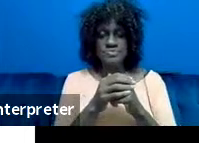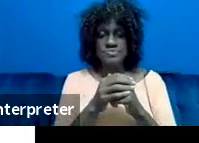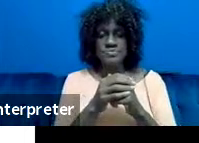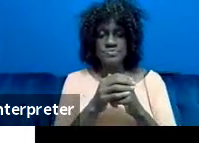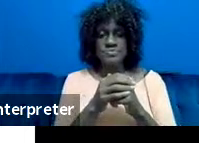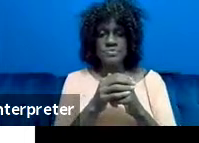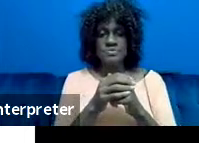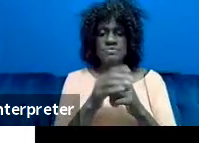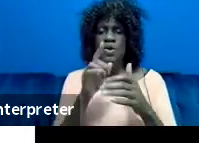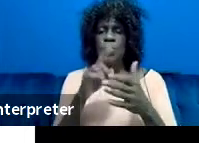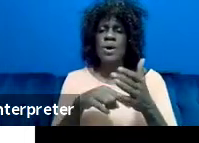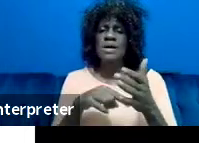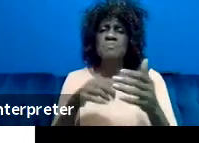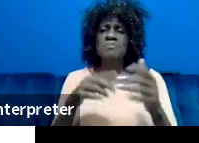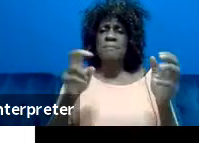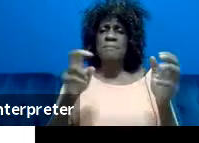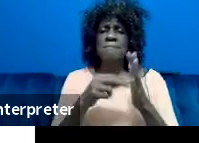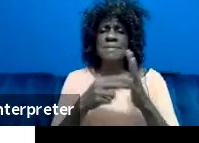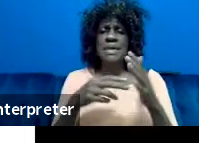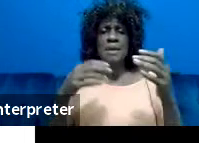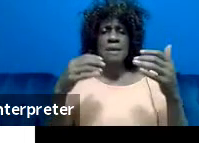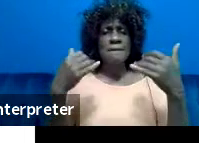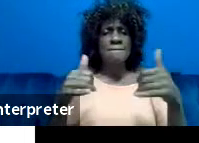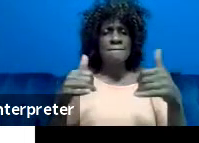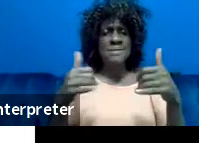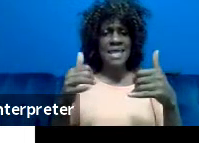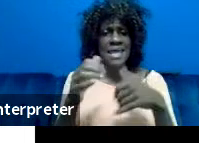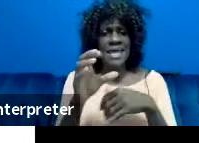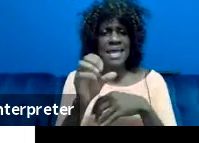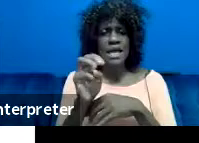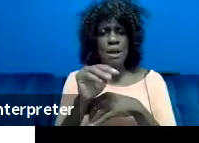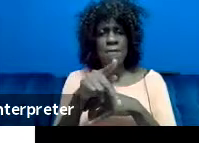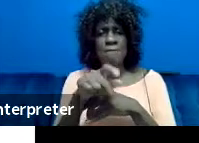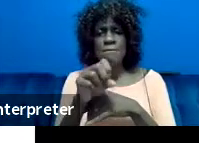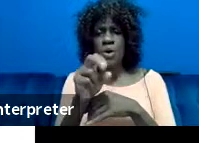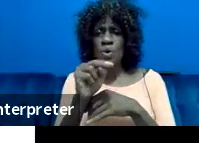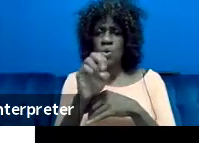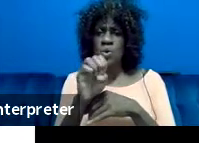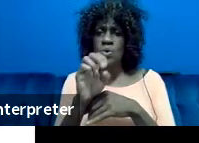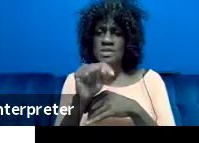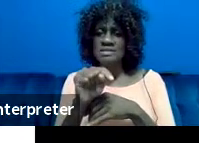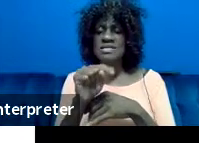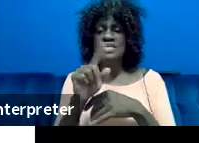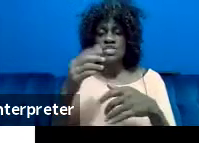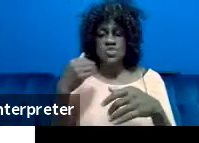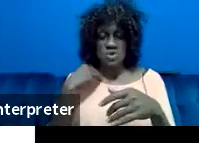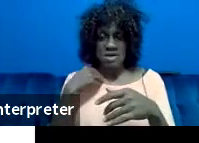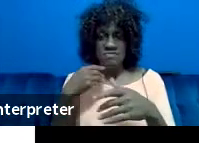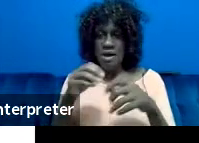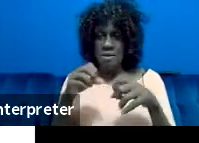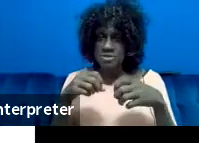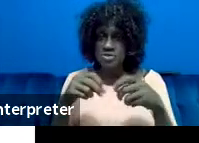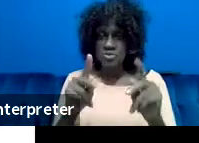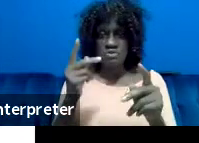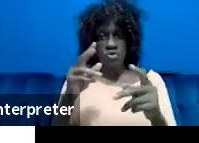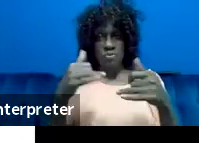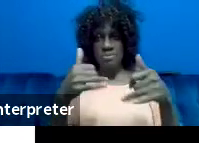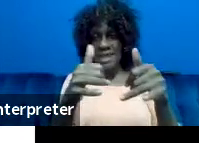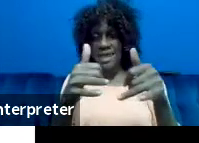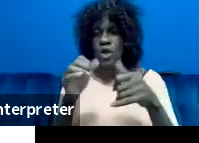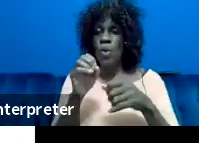What is a play component? A play component is that element designed to generate a specific opportunity for play or socialization or